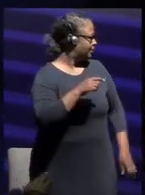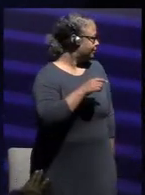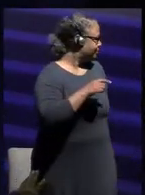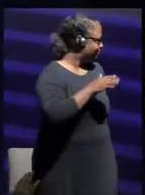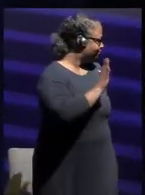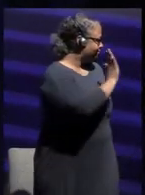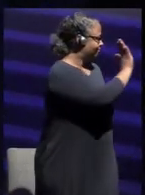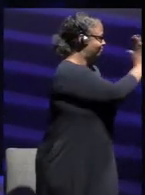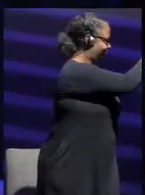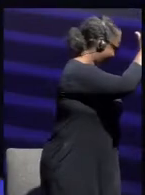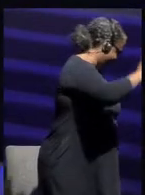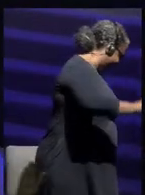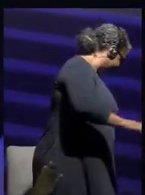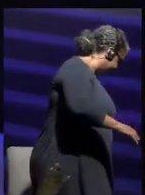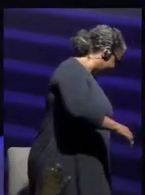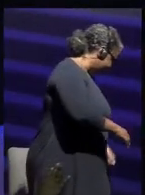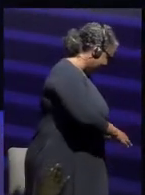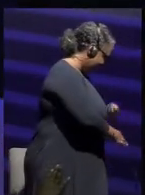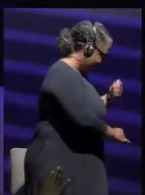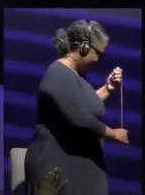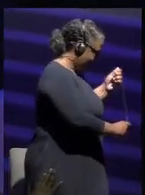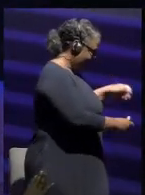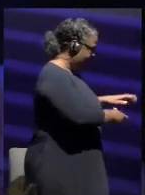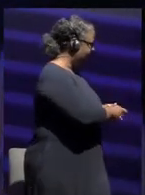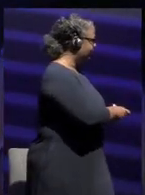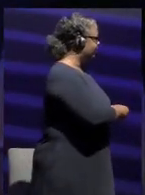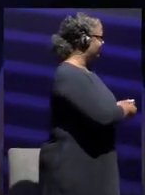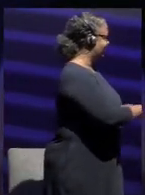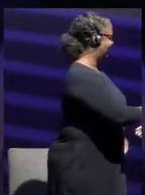Hallelujah, Lord. Hallelujah, Lord. Hallelujah, Lord.